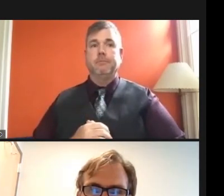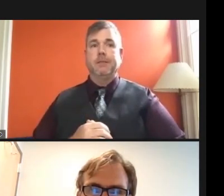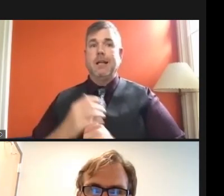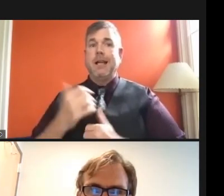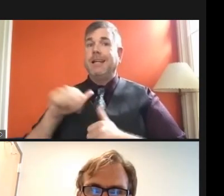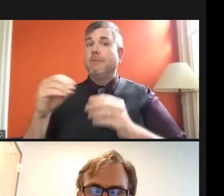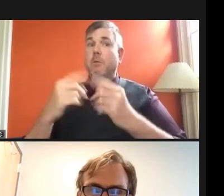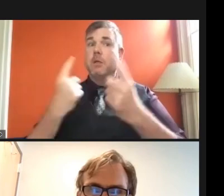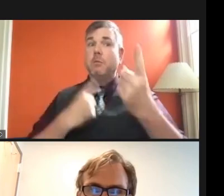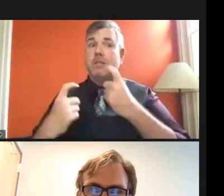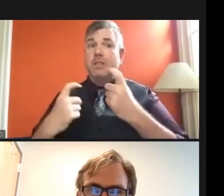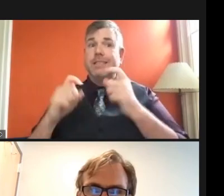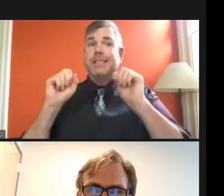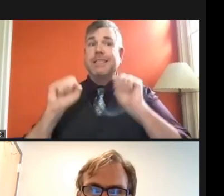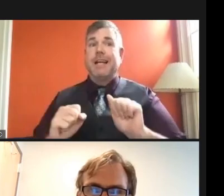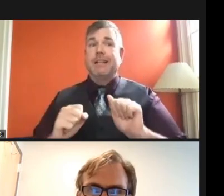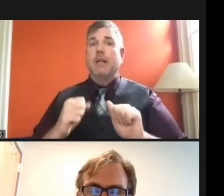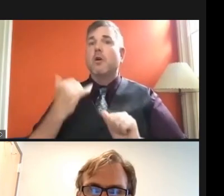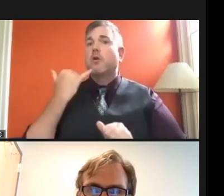center by calling